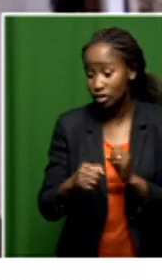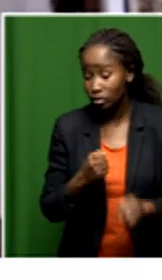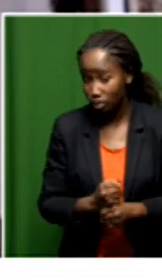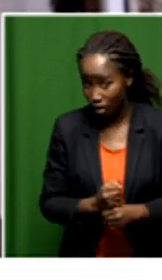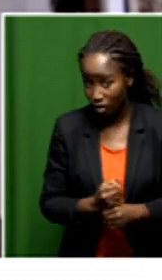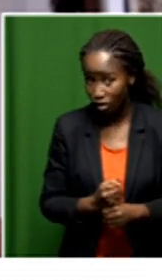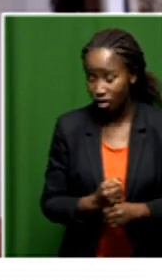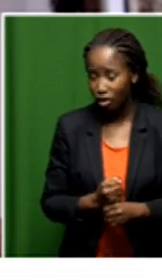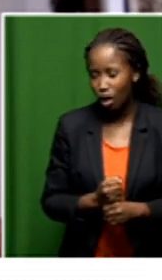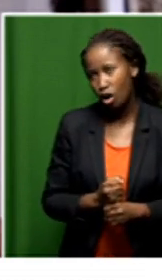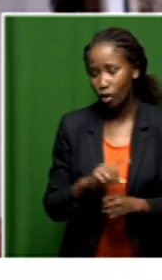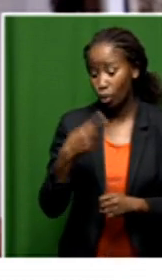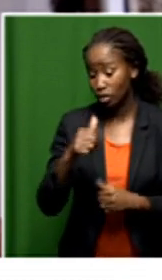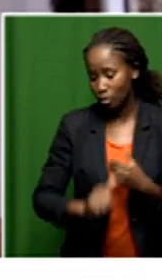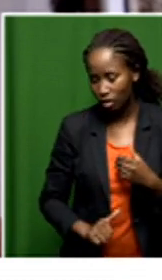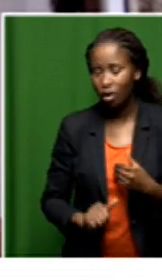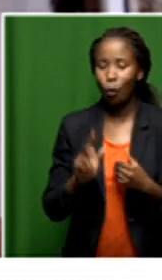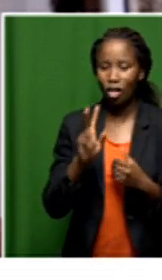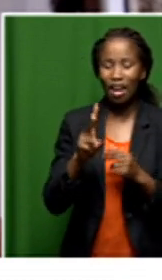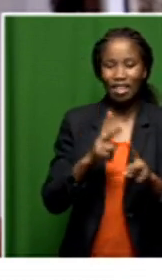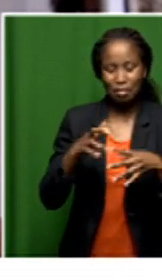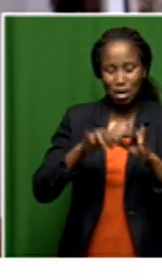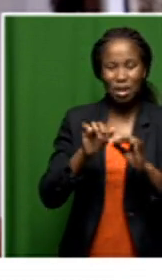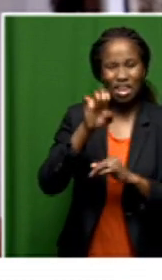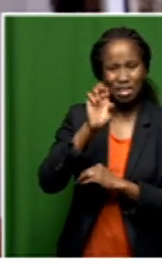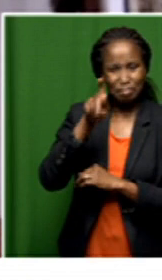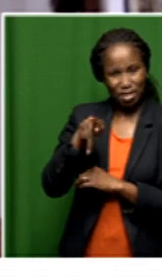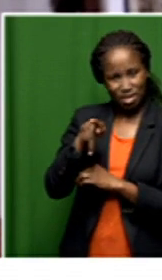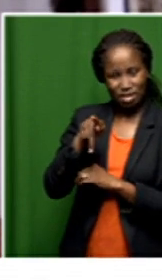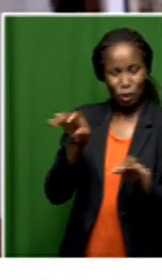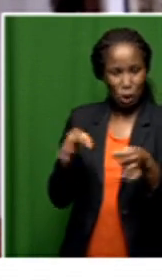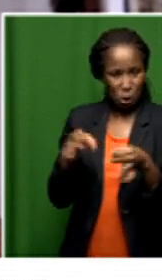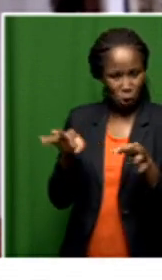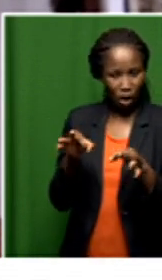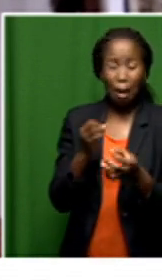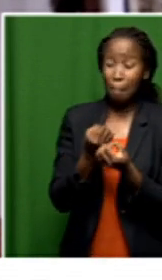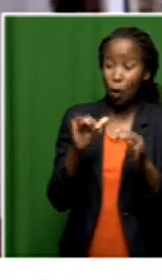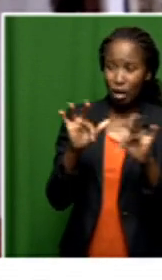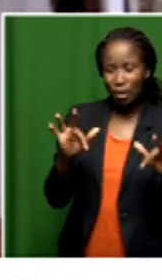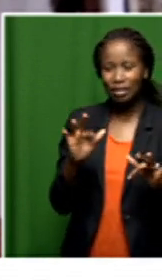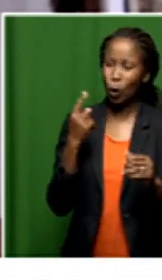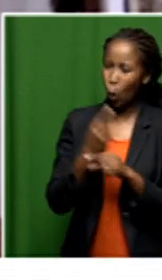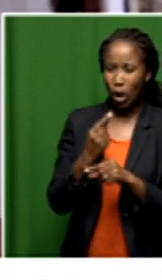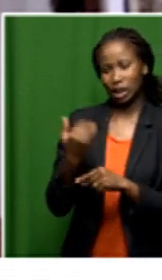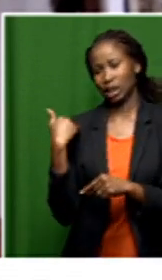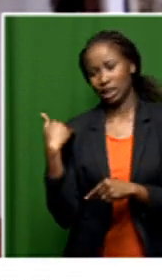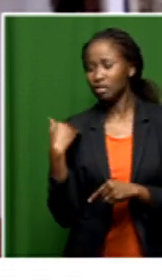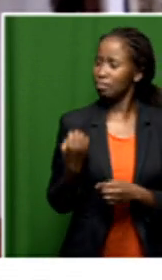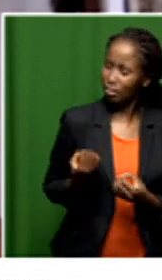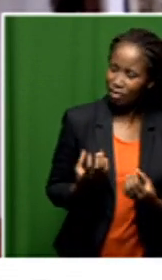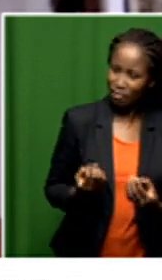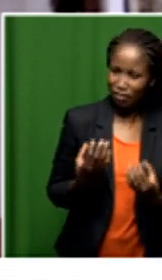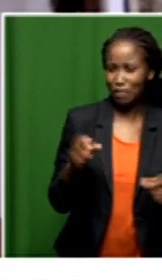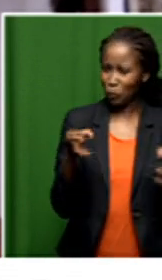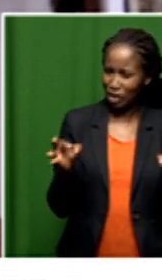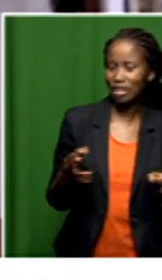the next coming months and stuff, looking at releasing an EP. So people have been asking me for the longest time, they're like, please stop giving us singles. We want a full